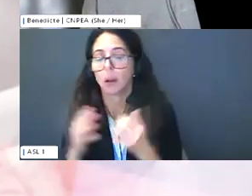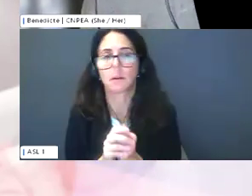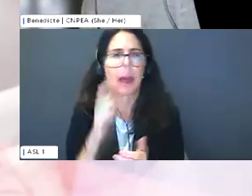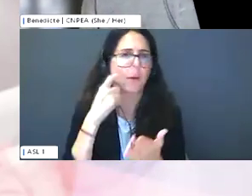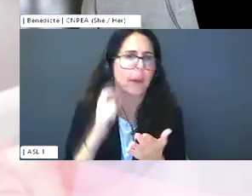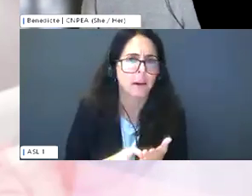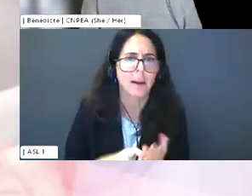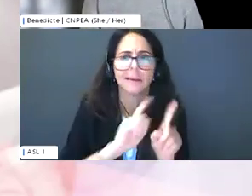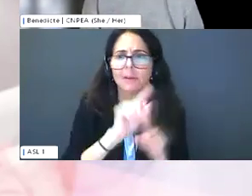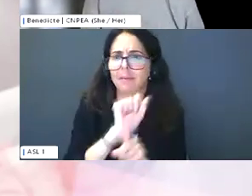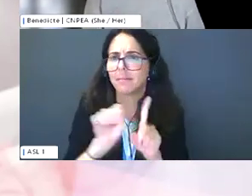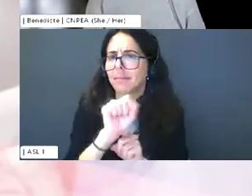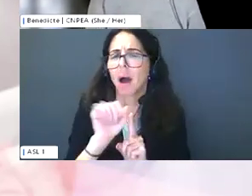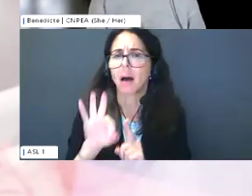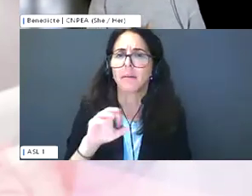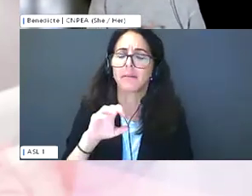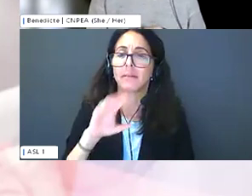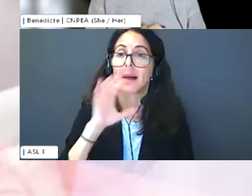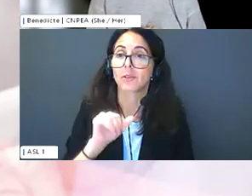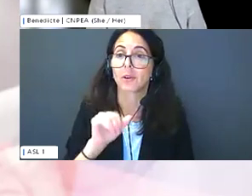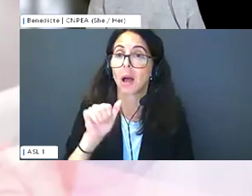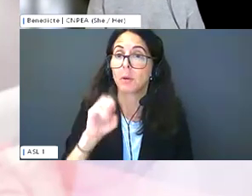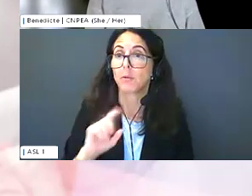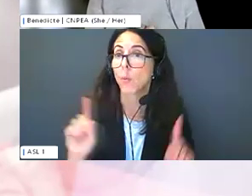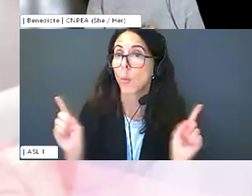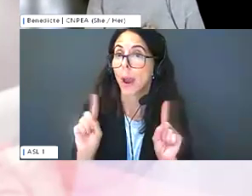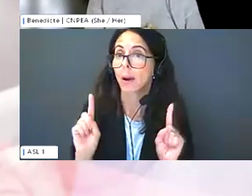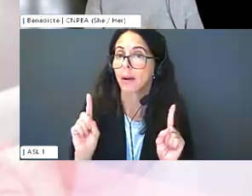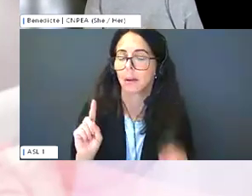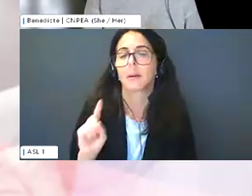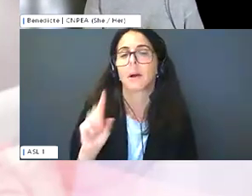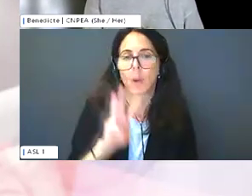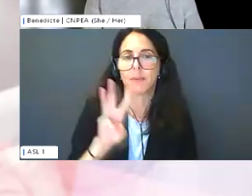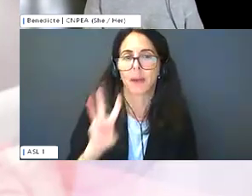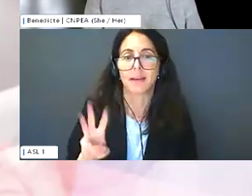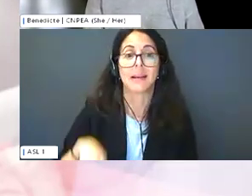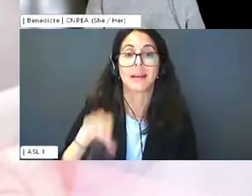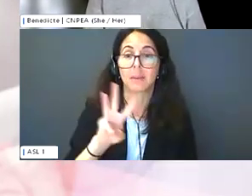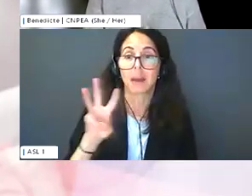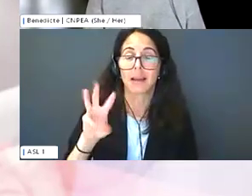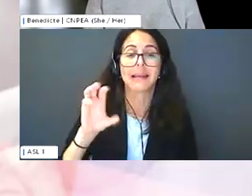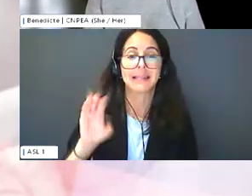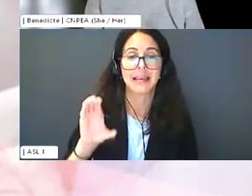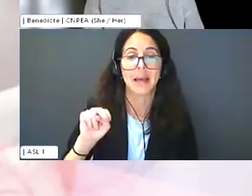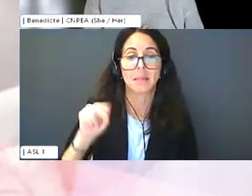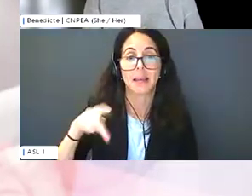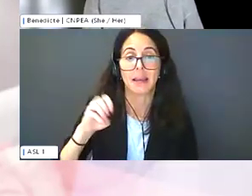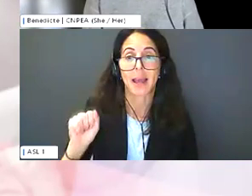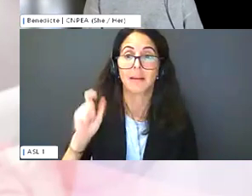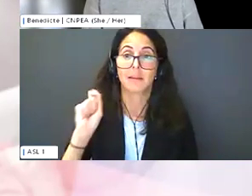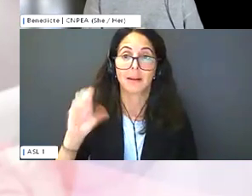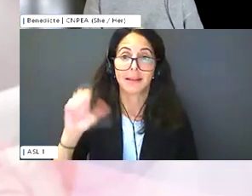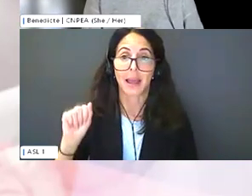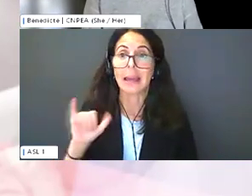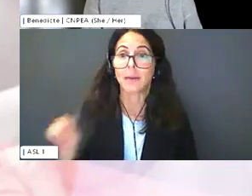abuse, et cetera, you can find it on our website, cnpea.ca. And if you are a user